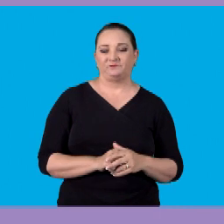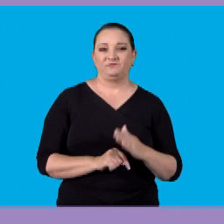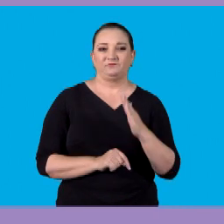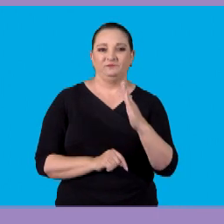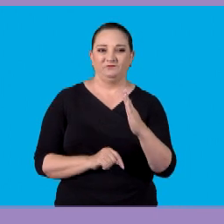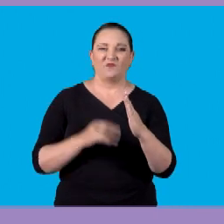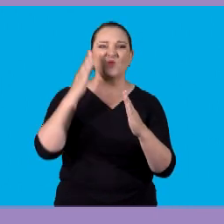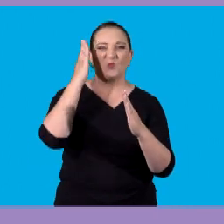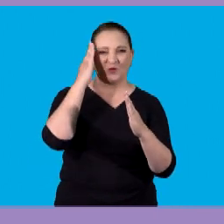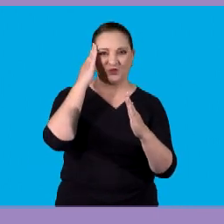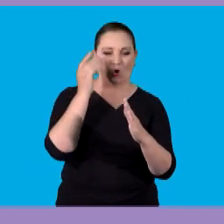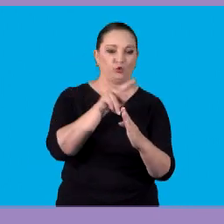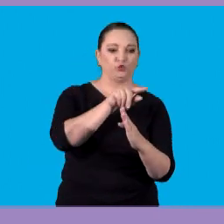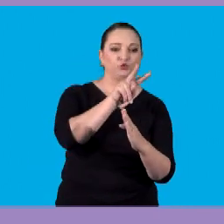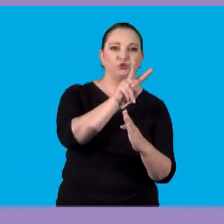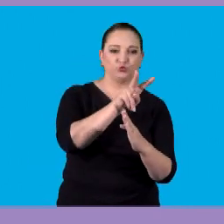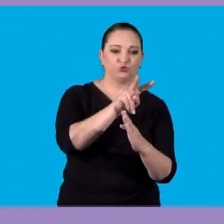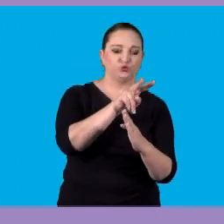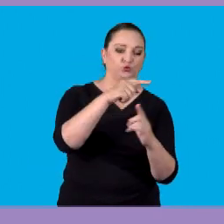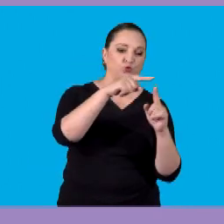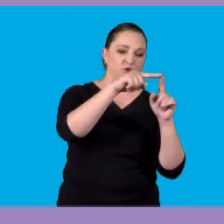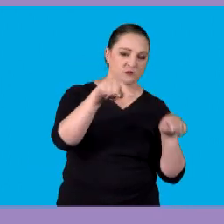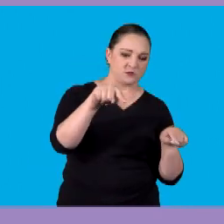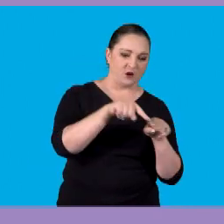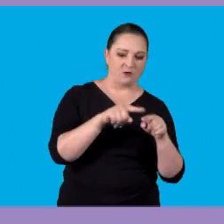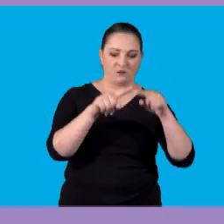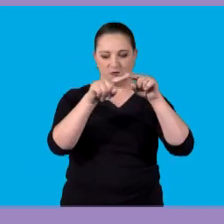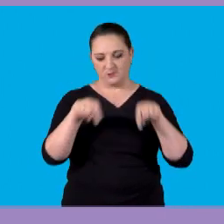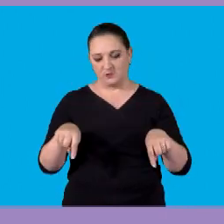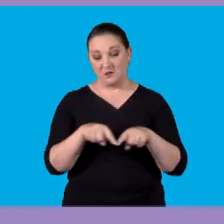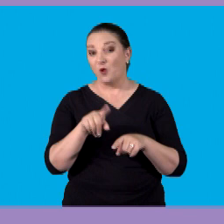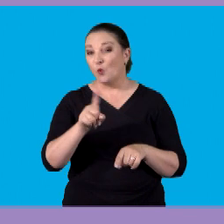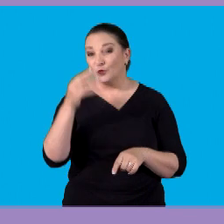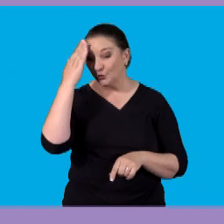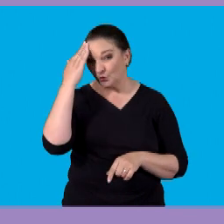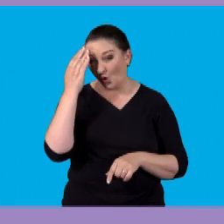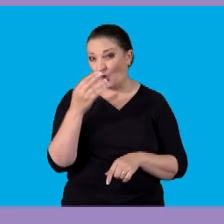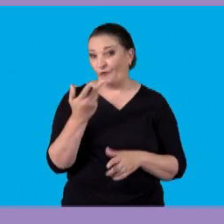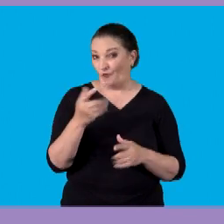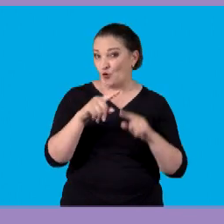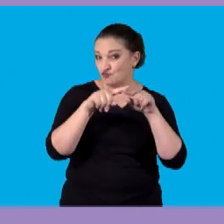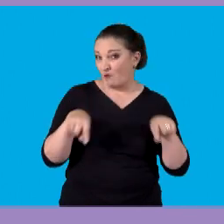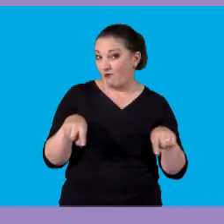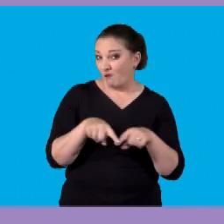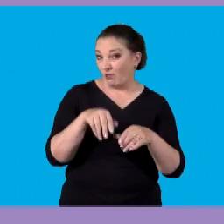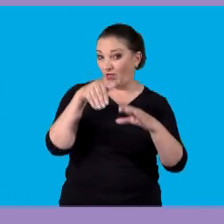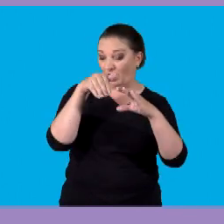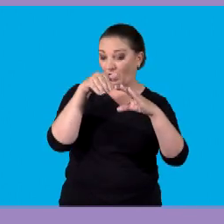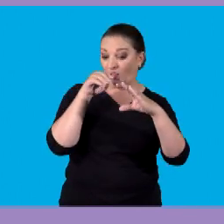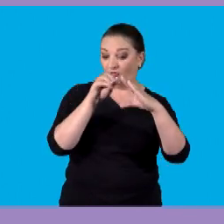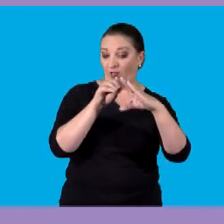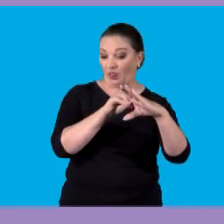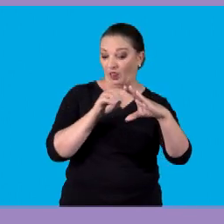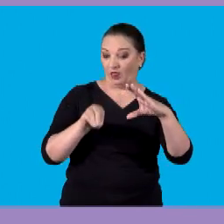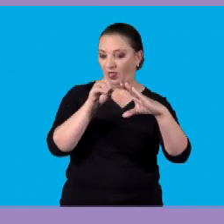we know that it will create two triangles. And what do we know about the interior angles of a triangle? We